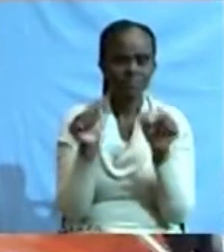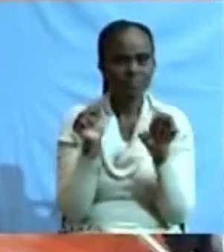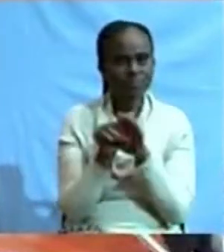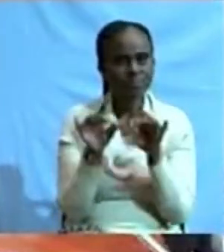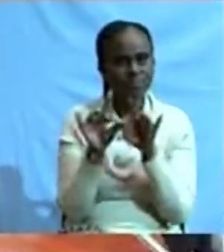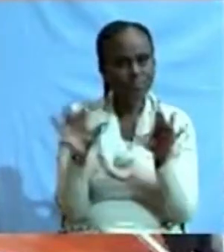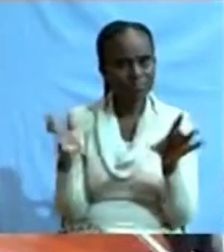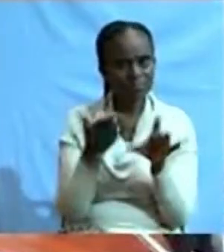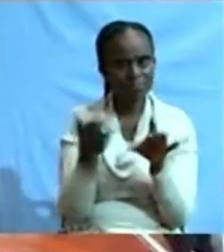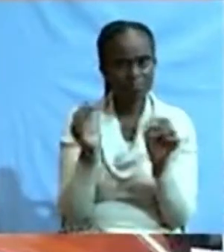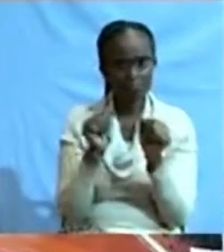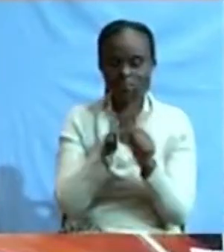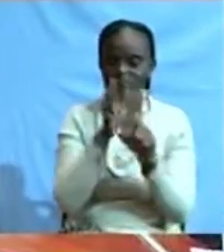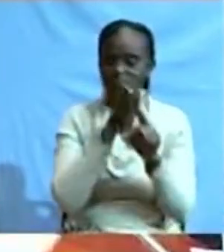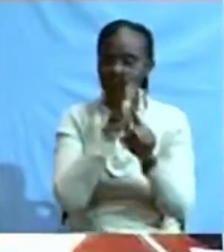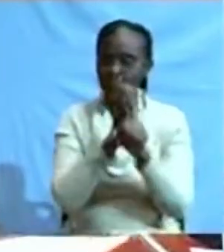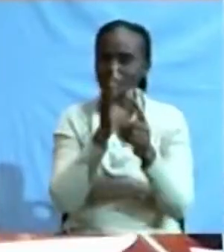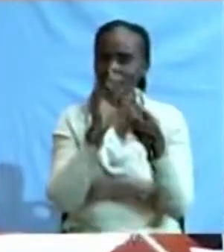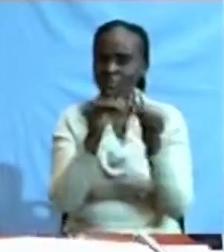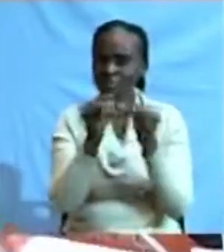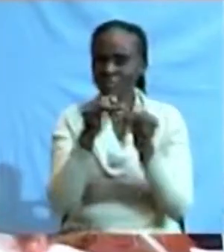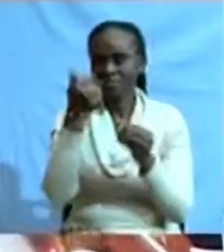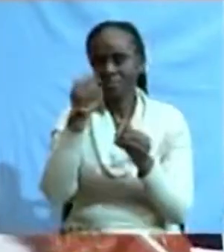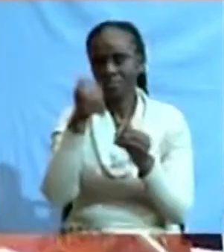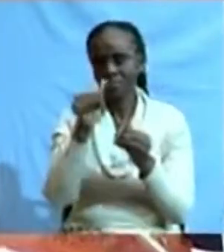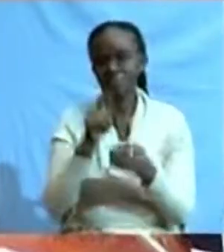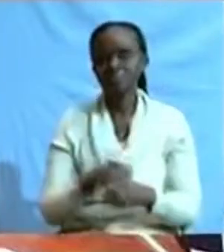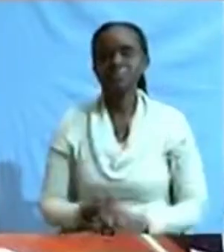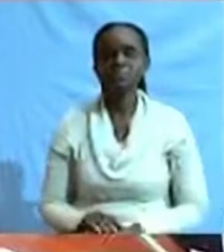ground. You can refer to Appendix 10.